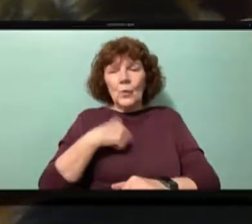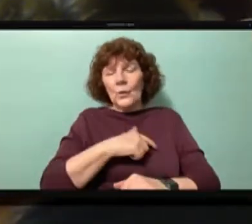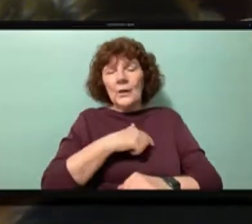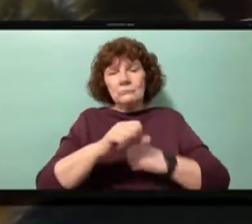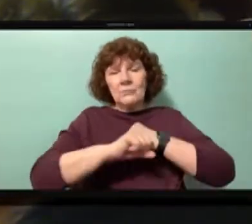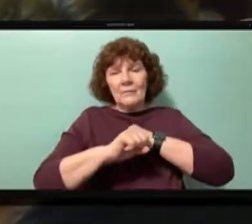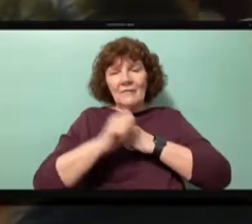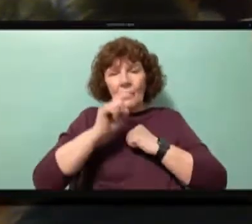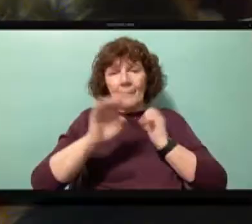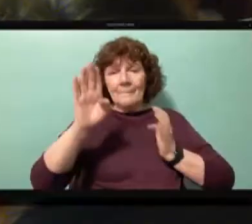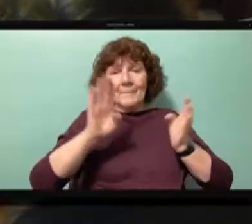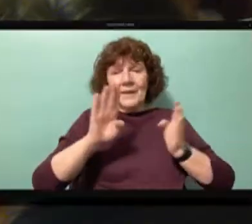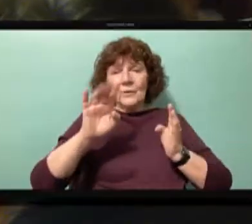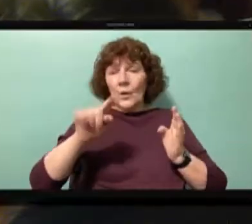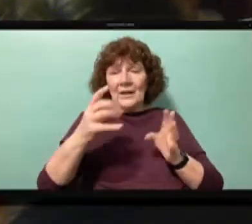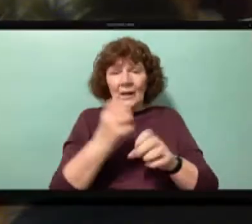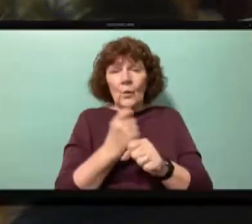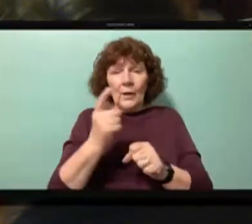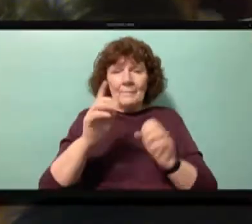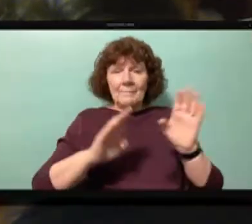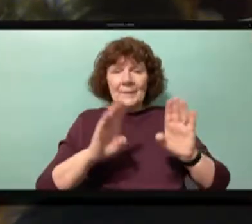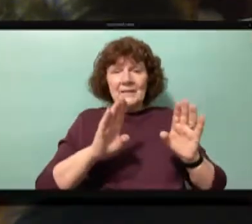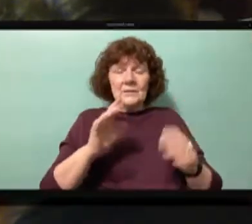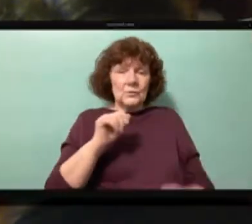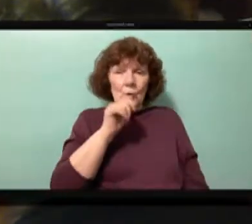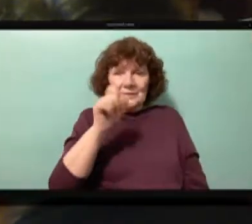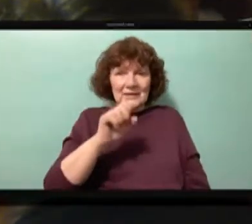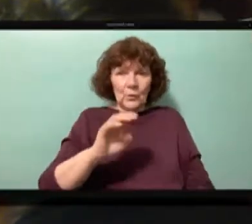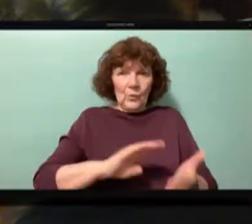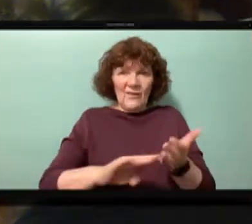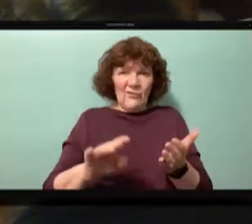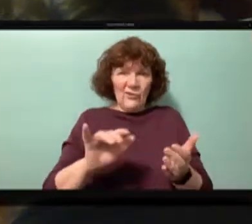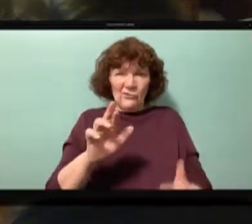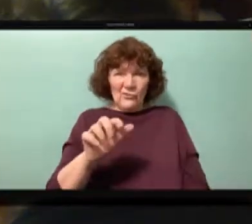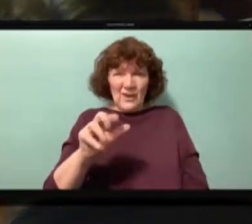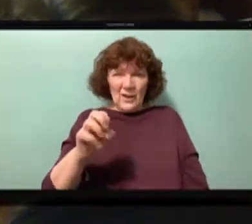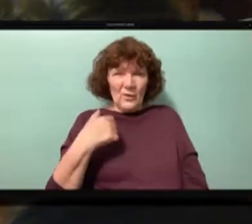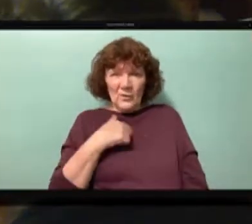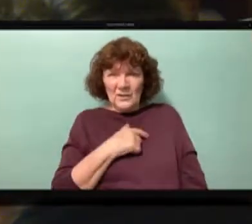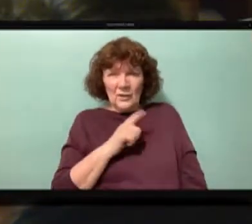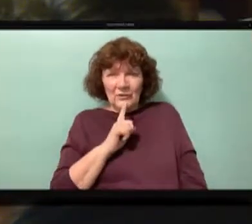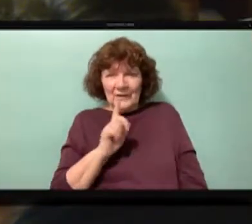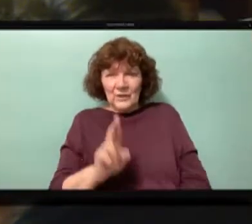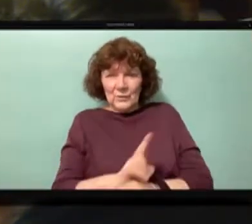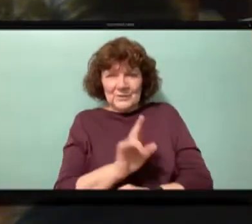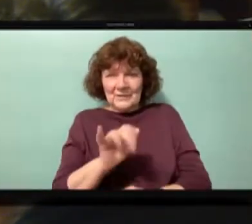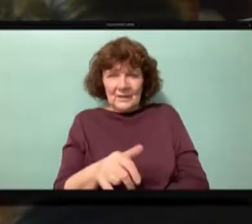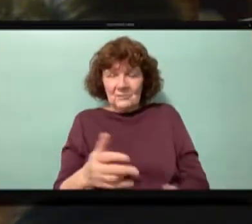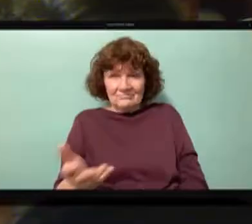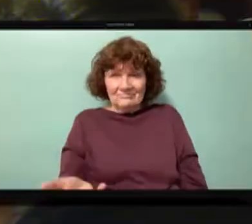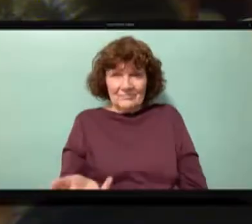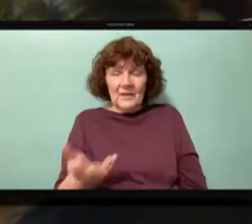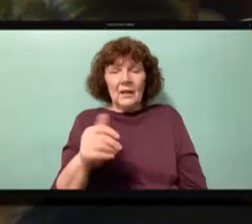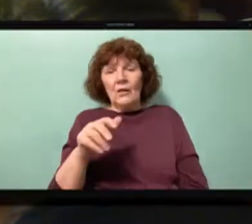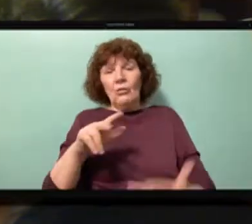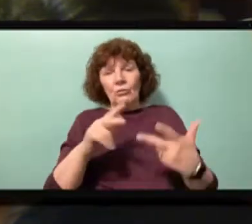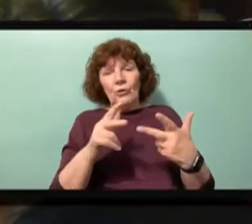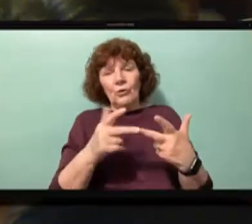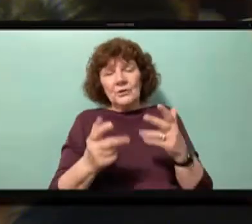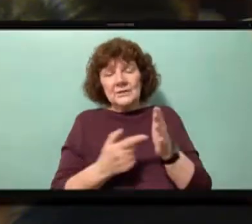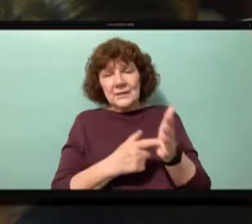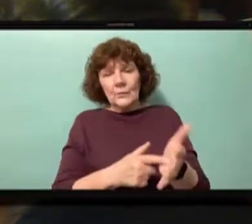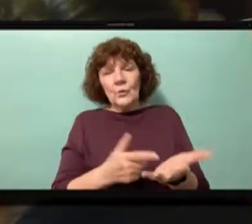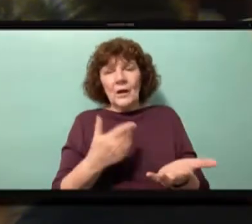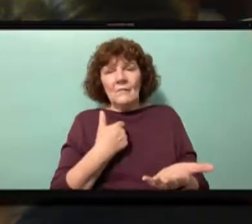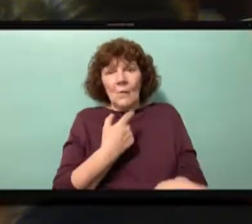don't need a waiver. So that's very, very rare. I don't know if we've ever even used that one. And the third example is there is